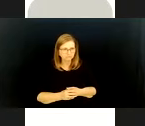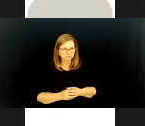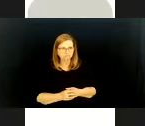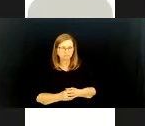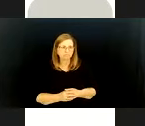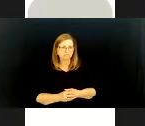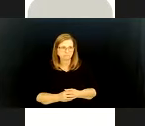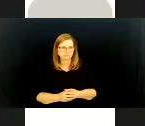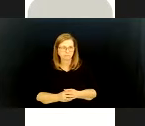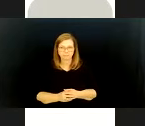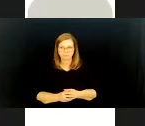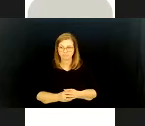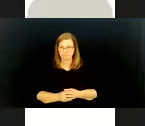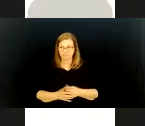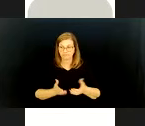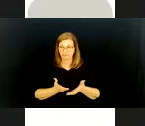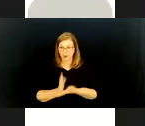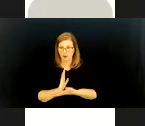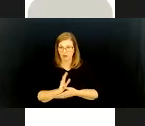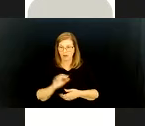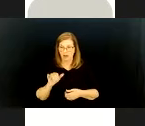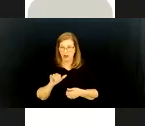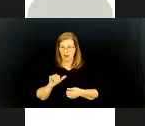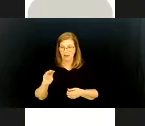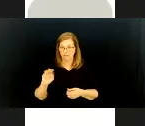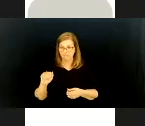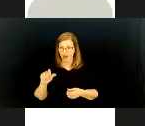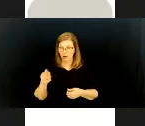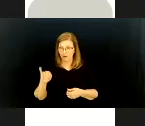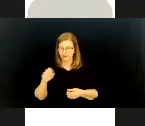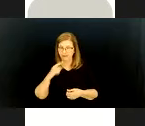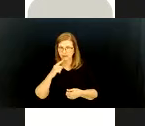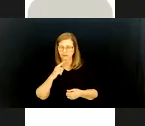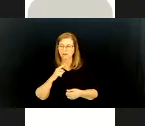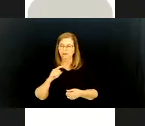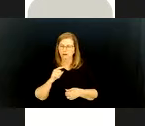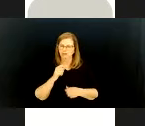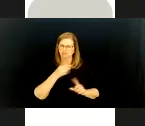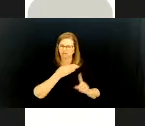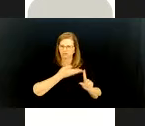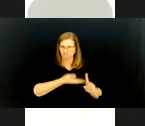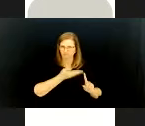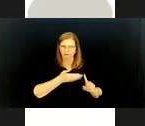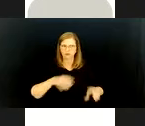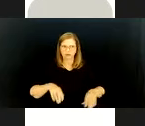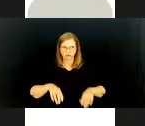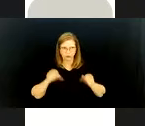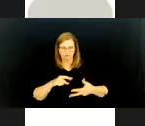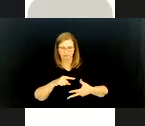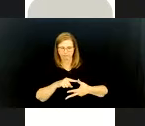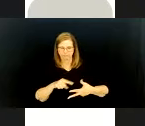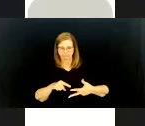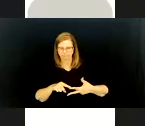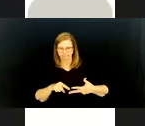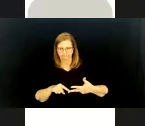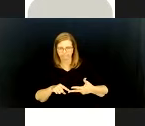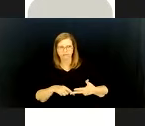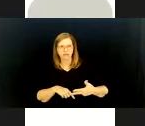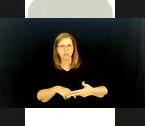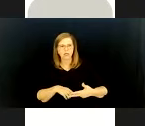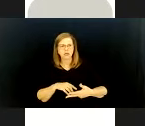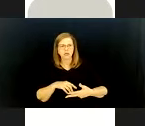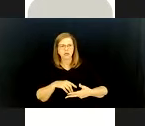All right, so as Mallory mentioned, Selena took the OK Career Guide, the Career Interest Inventory, and she needed some